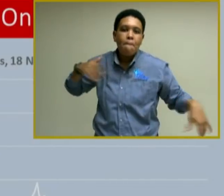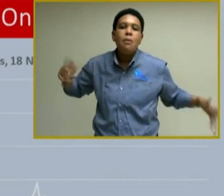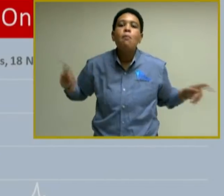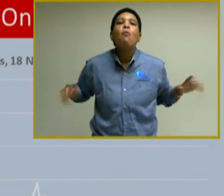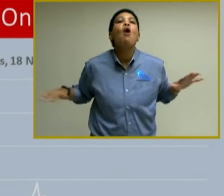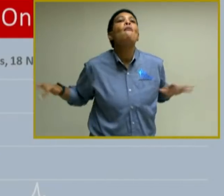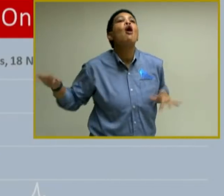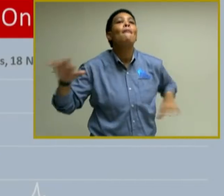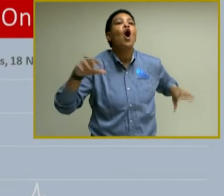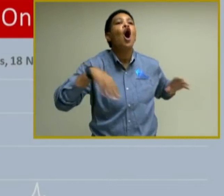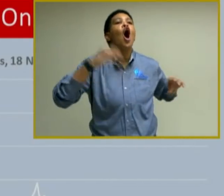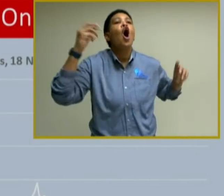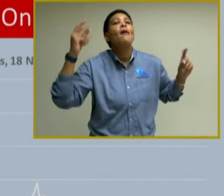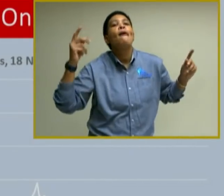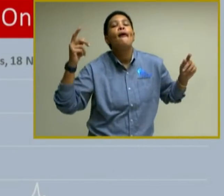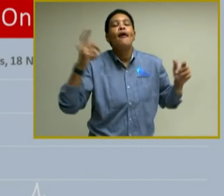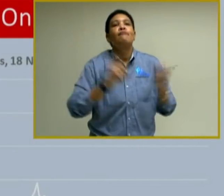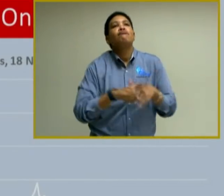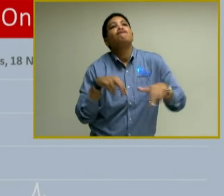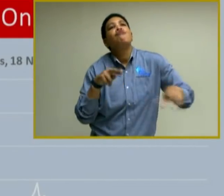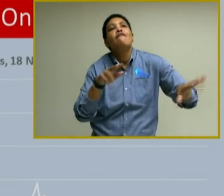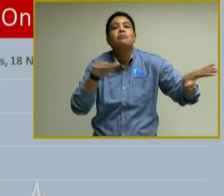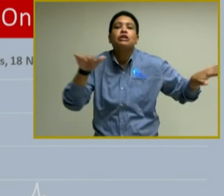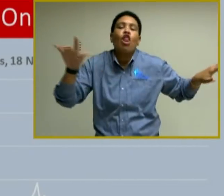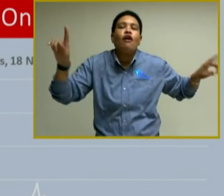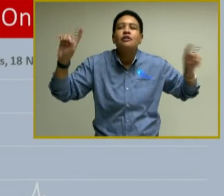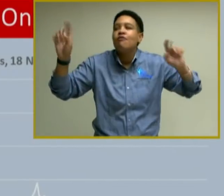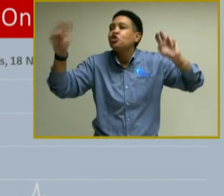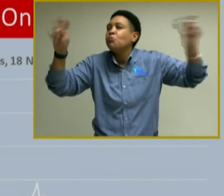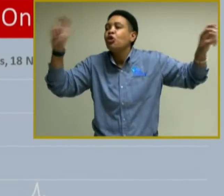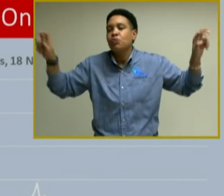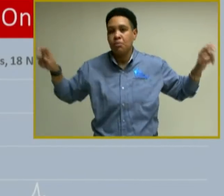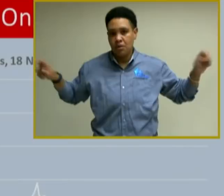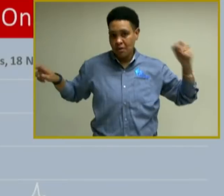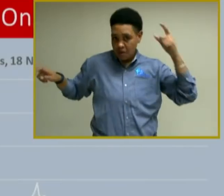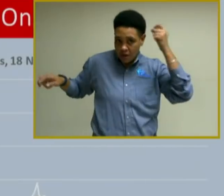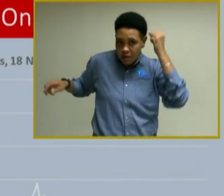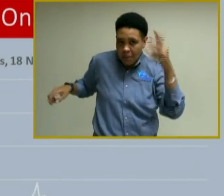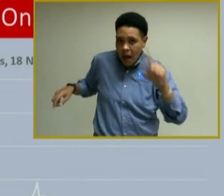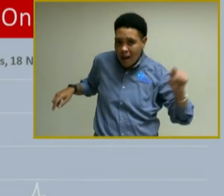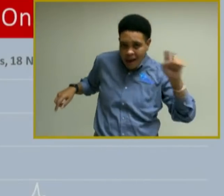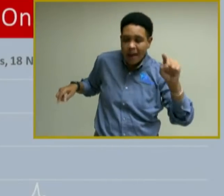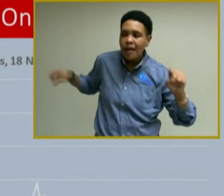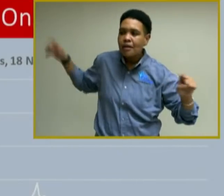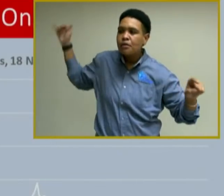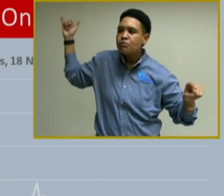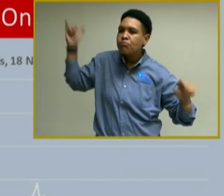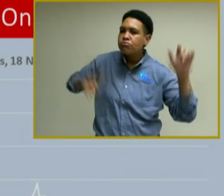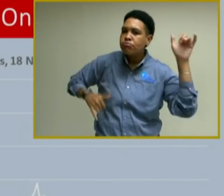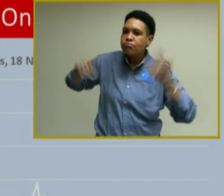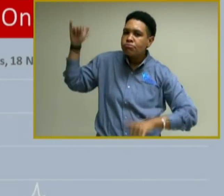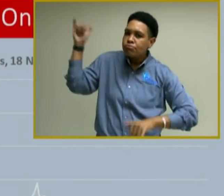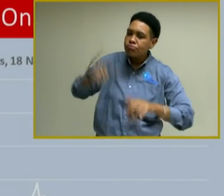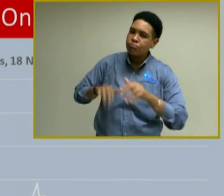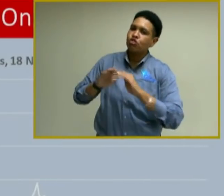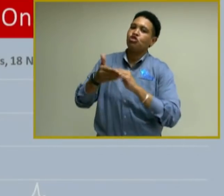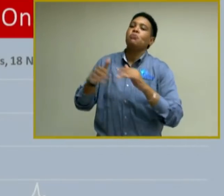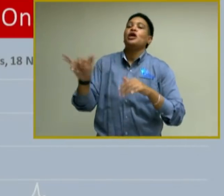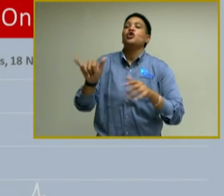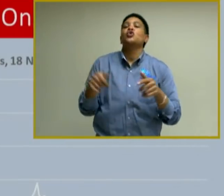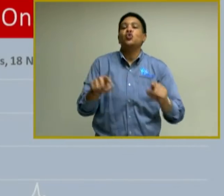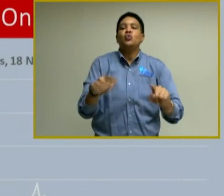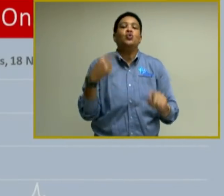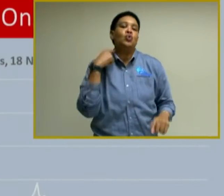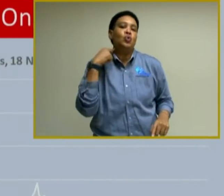movement, and this came on the background of several persons having come into the island during June